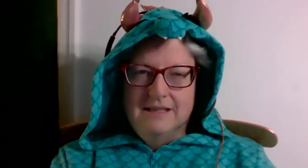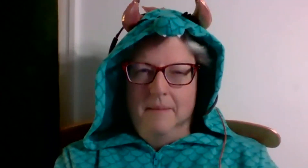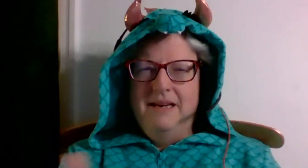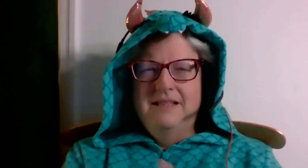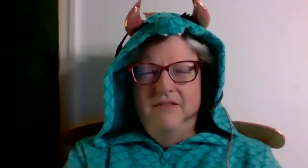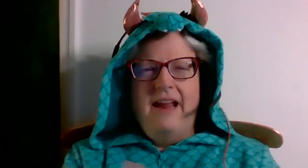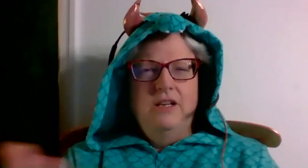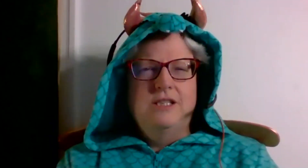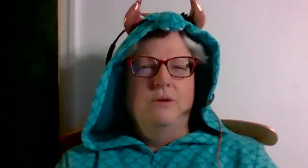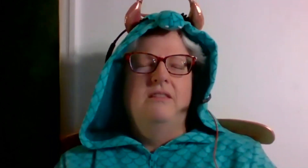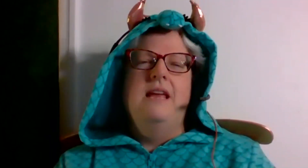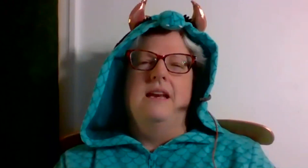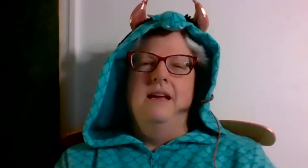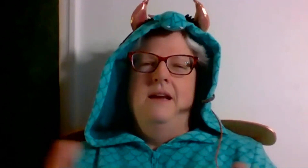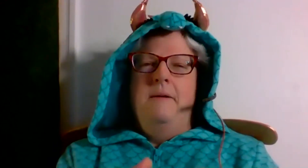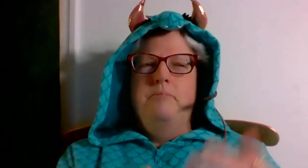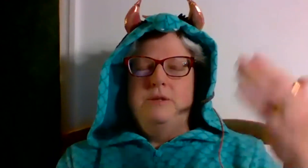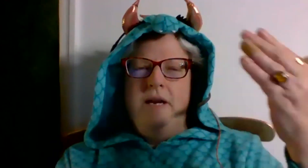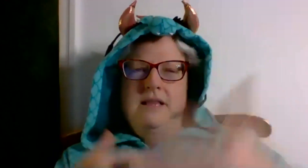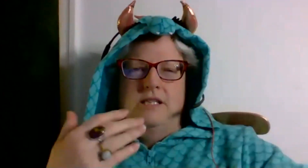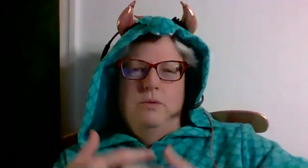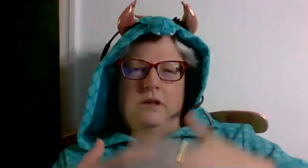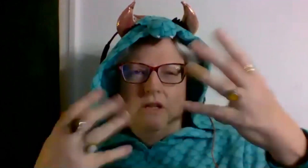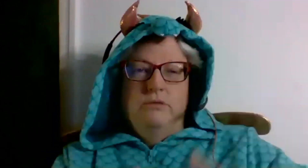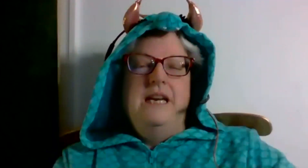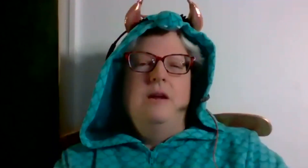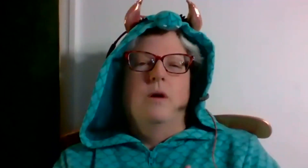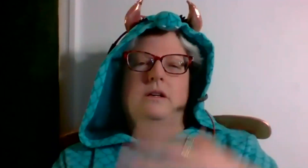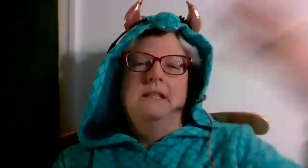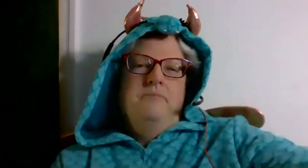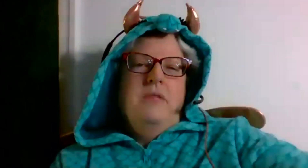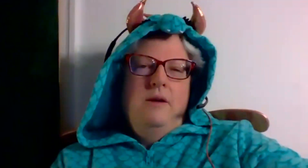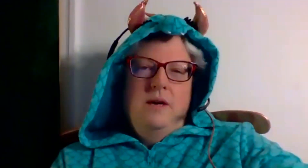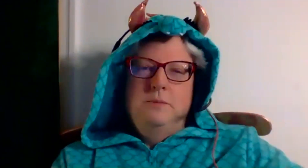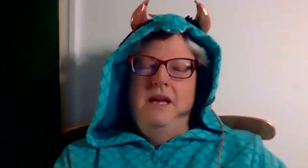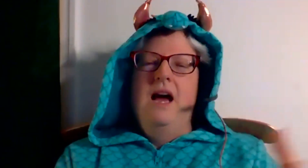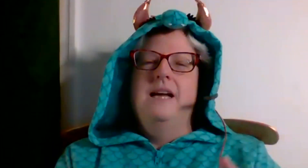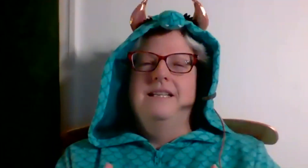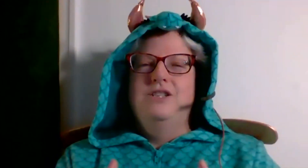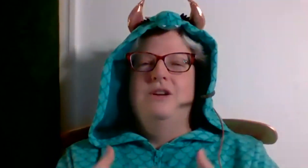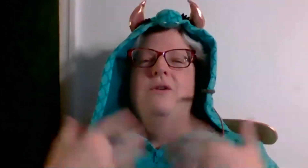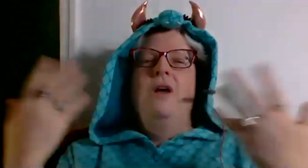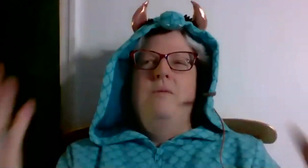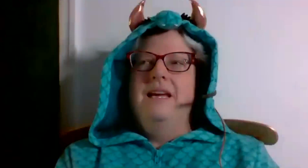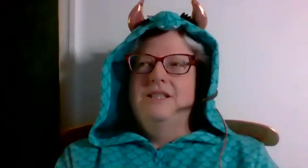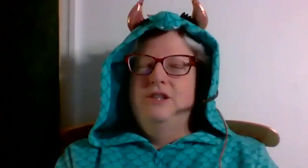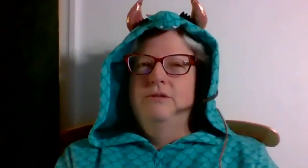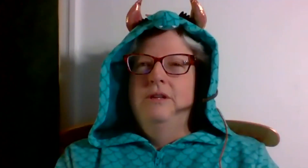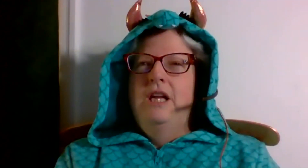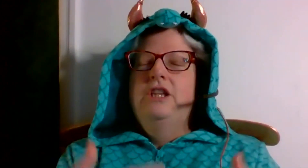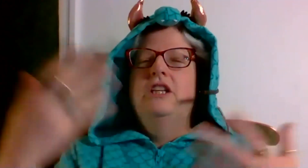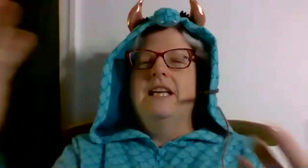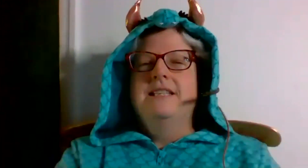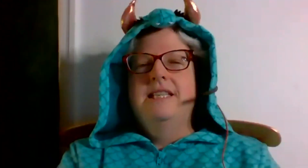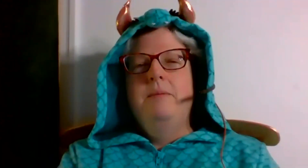at this time because the veil is so thin between this world, the 3D world, and what's beyond. And so we get